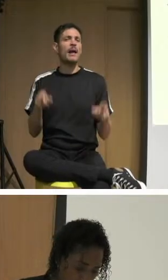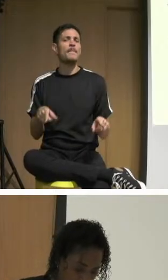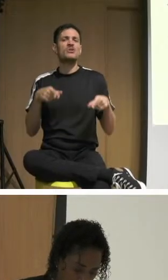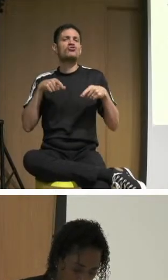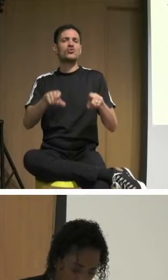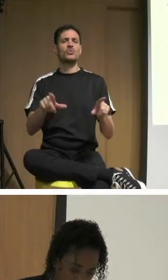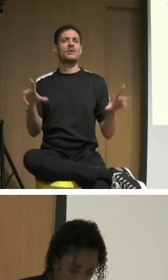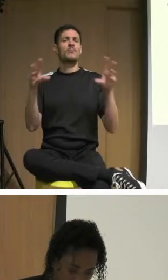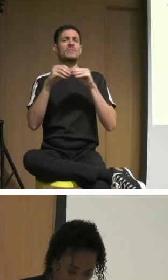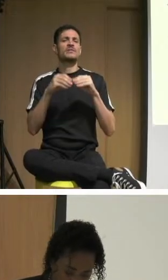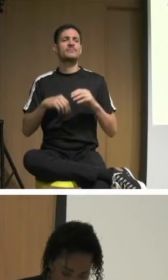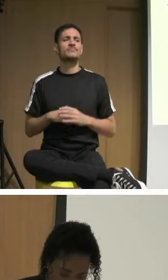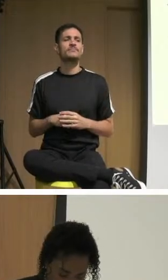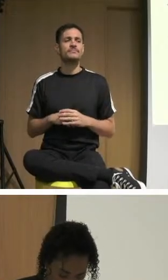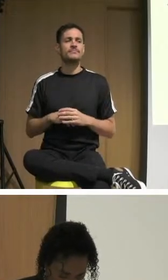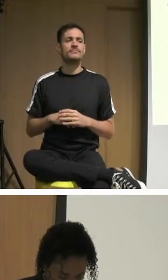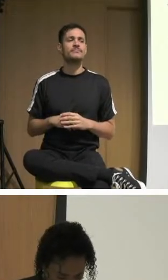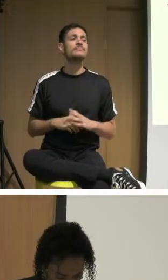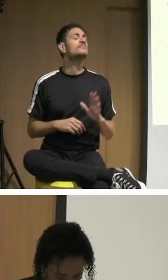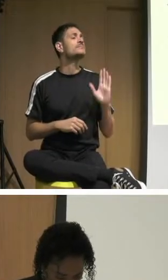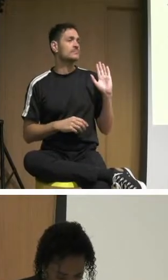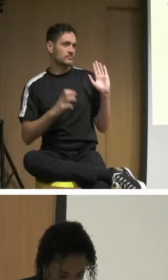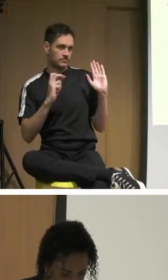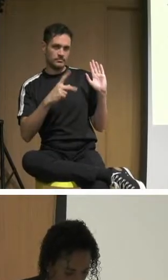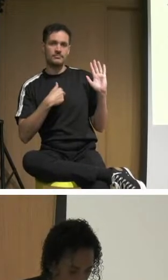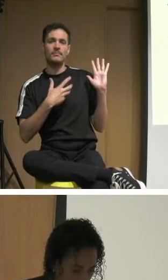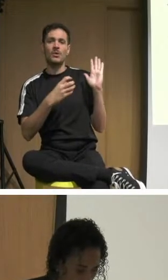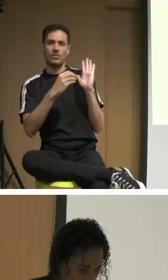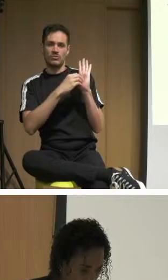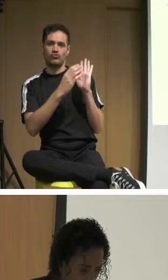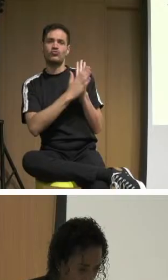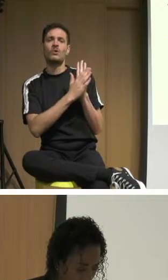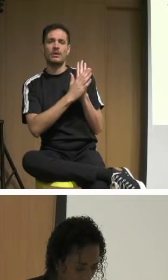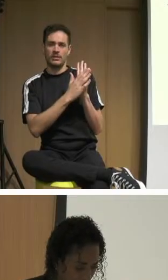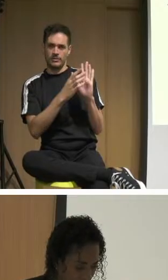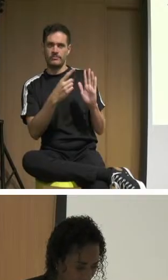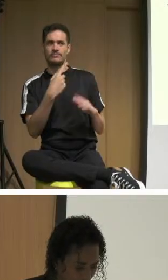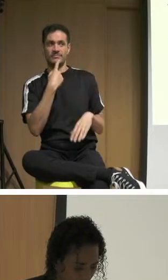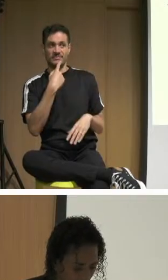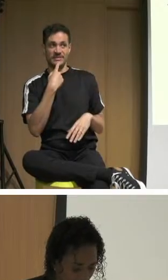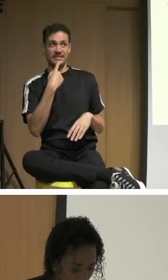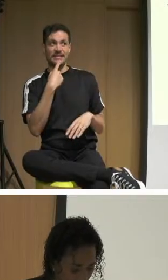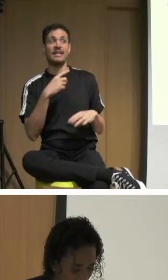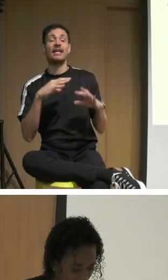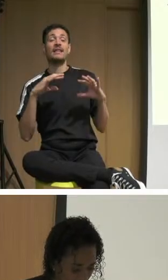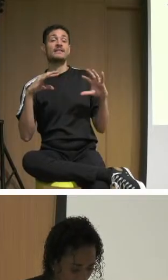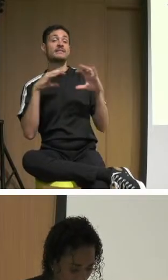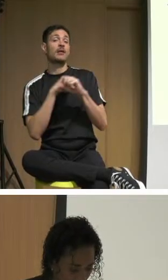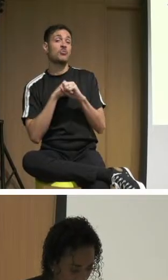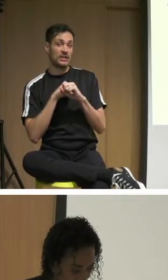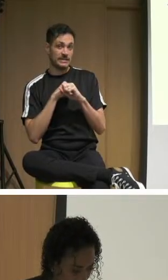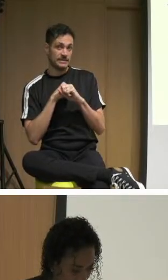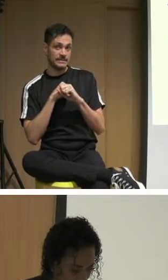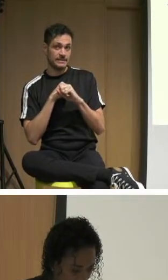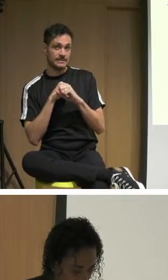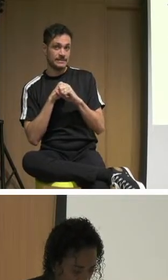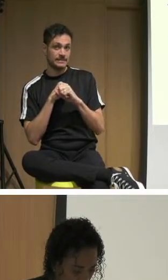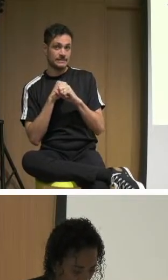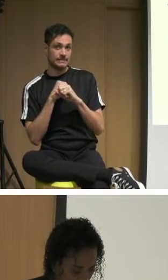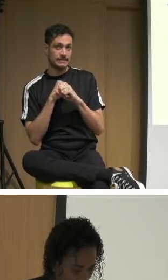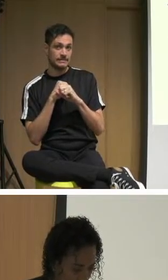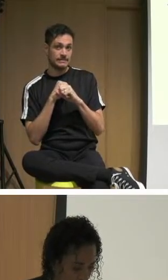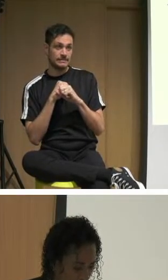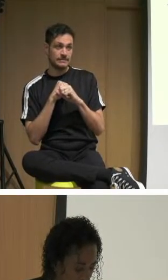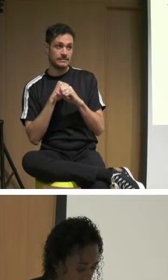just want for the record to make sure that it is stated that the summary, I do not find